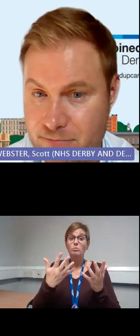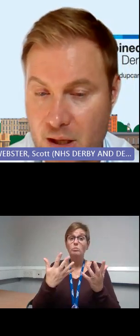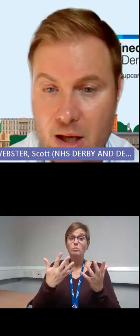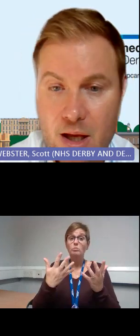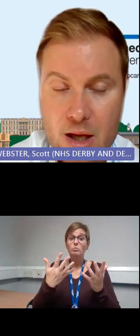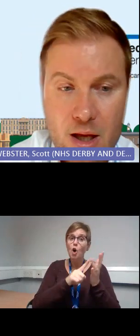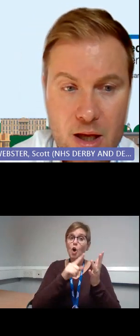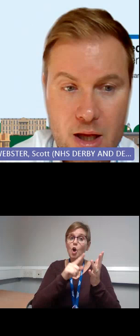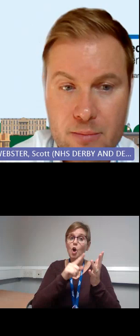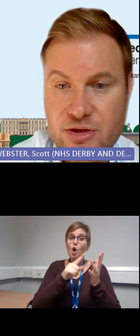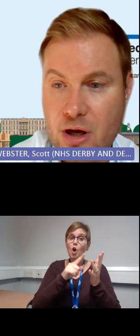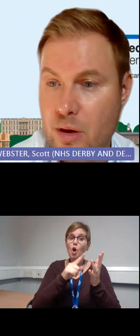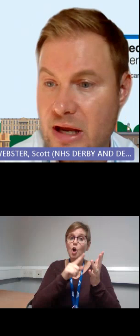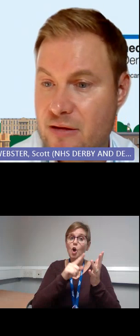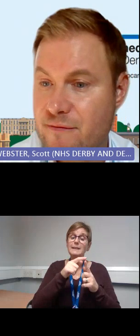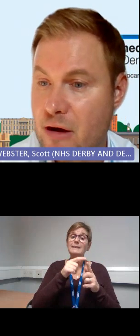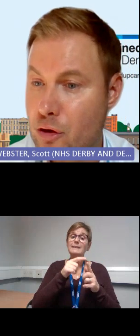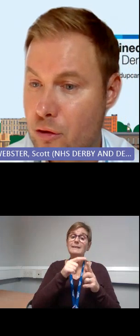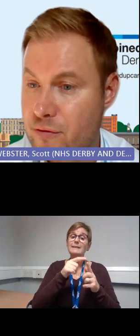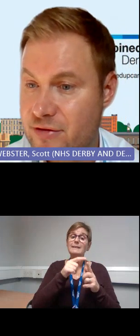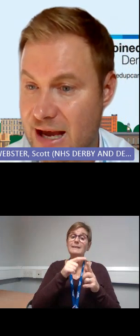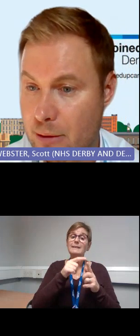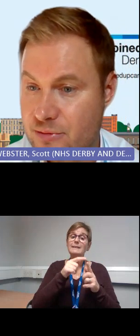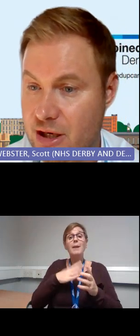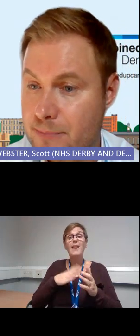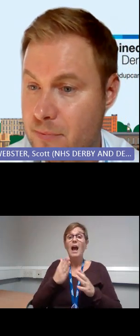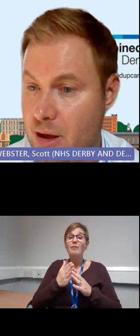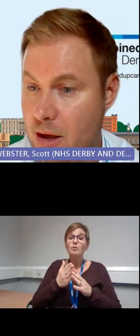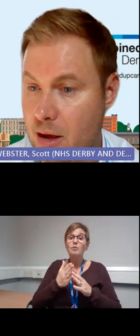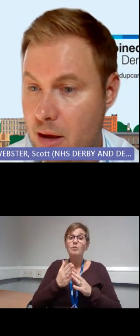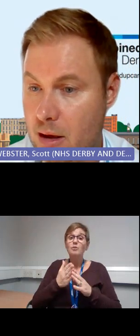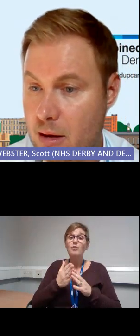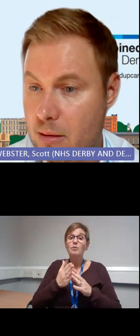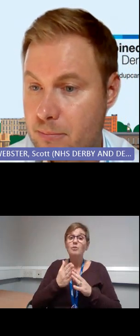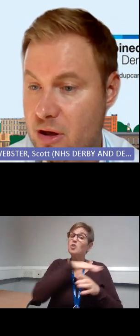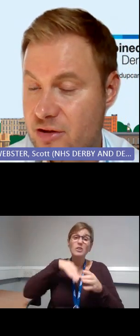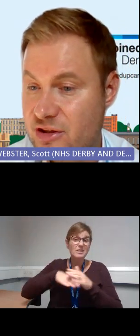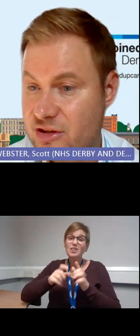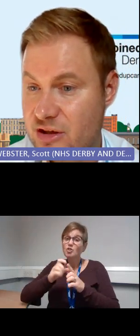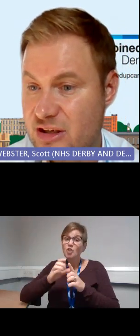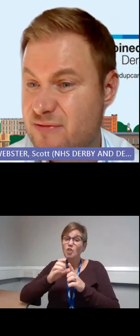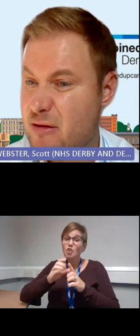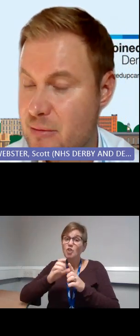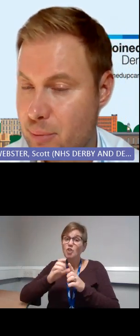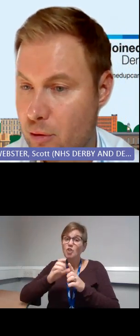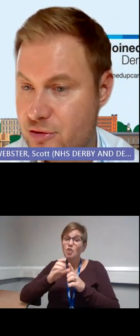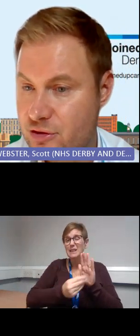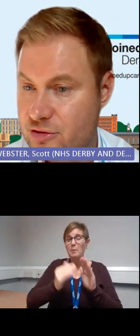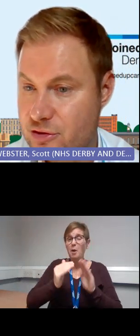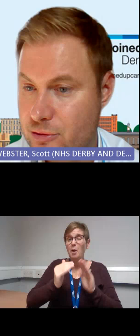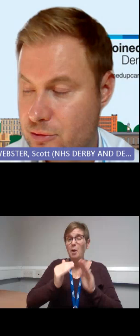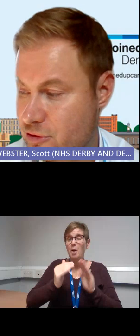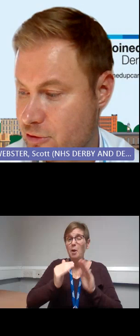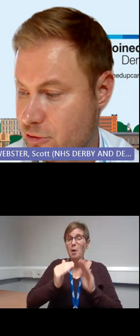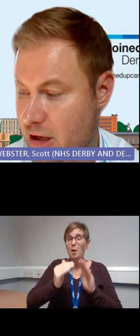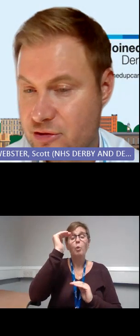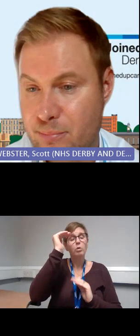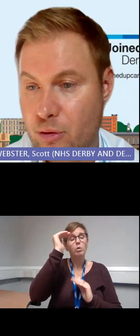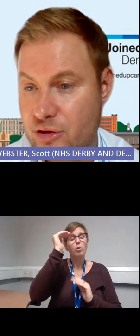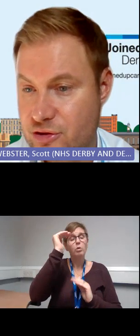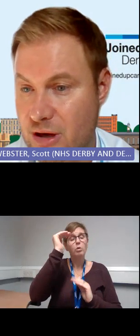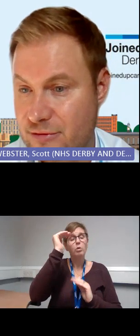Derbyshire. So in the very north of the county, because it's very important